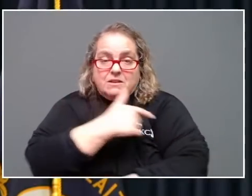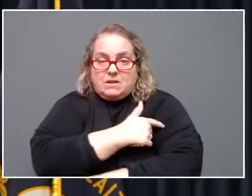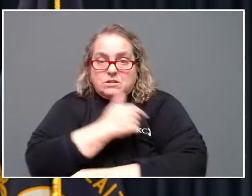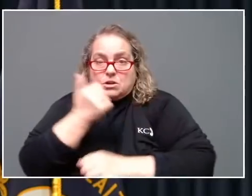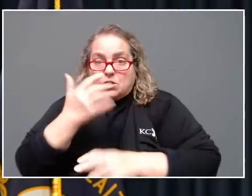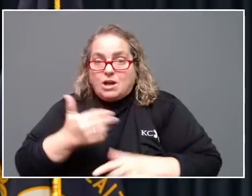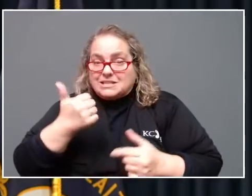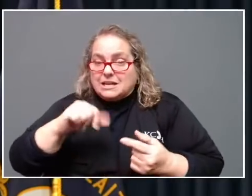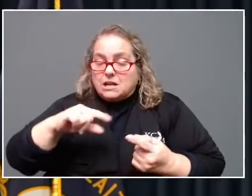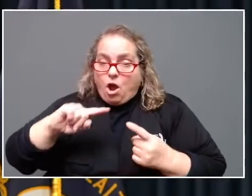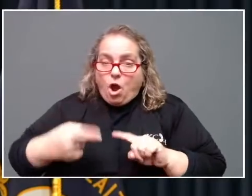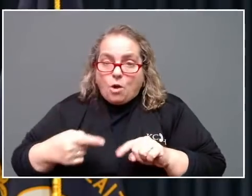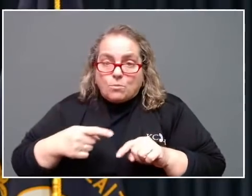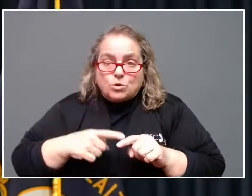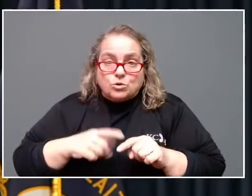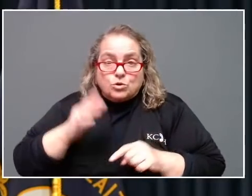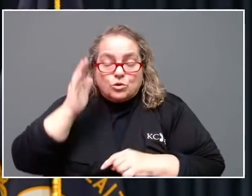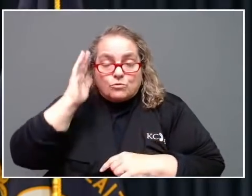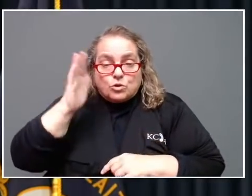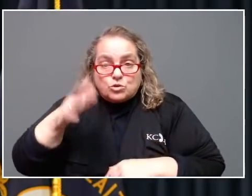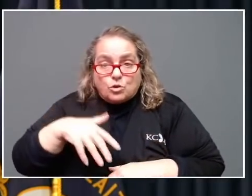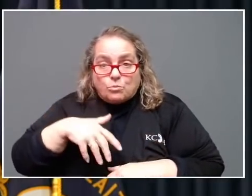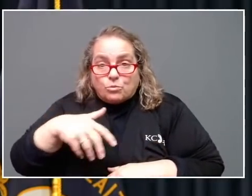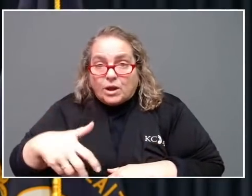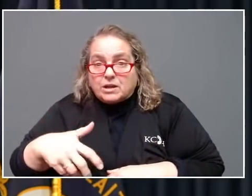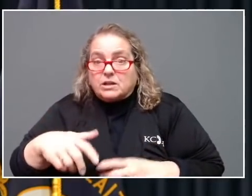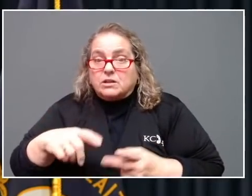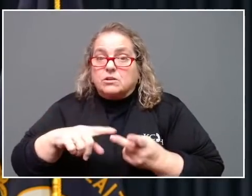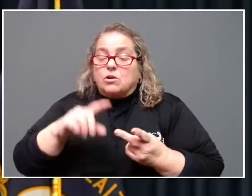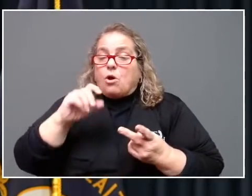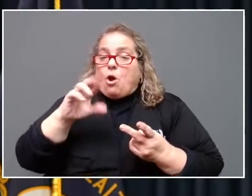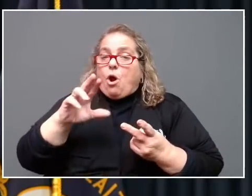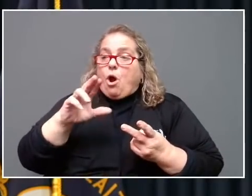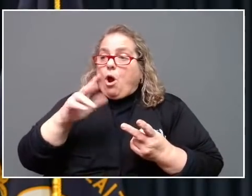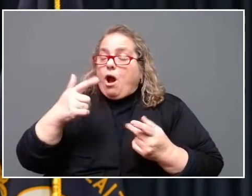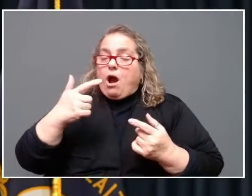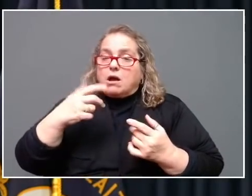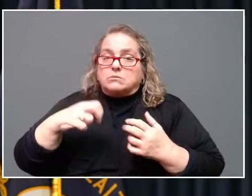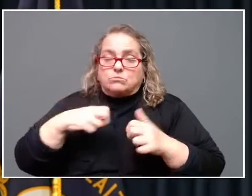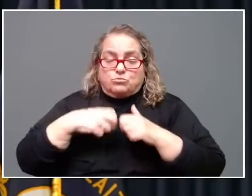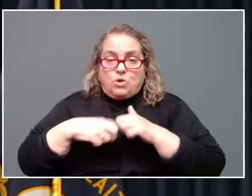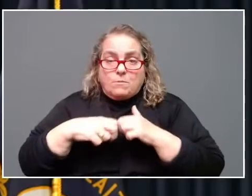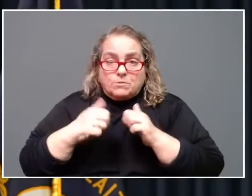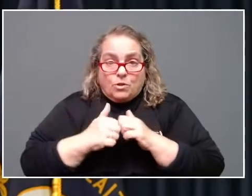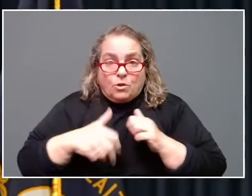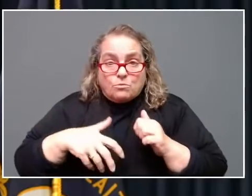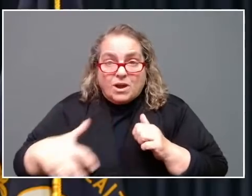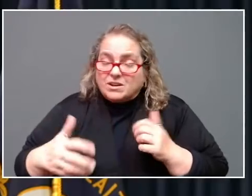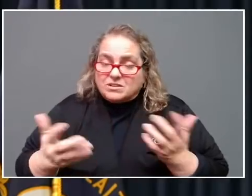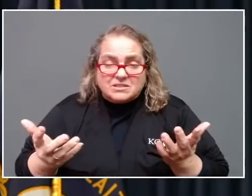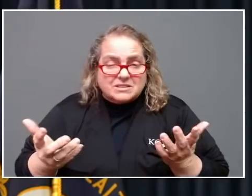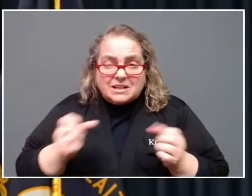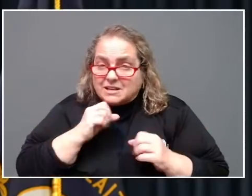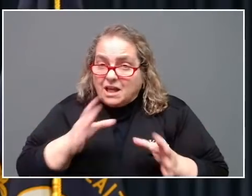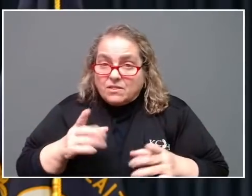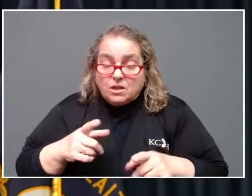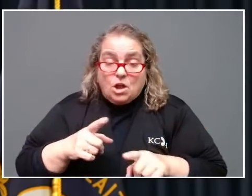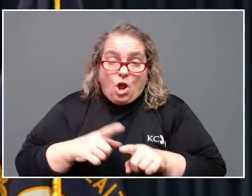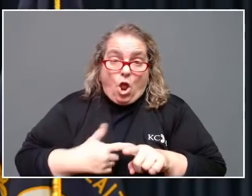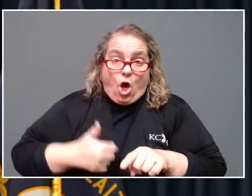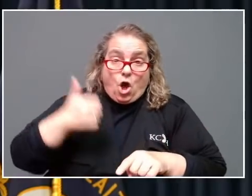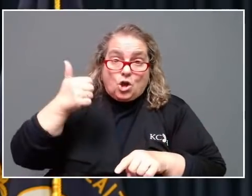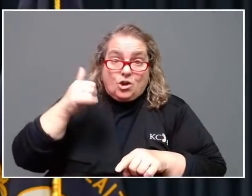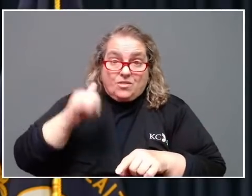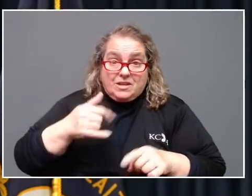fertility or any other complications related to pregnancy. And in fact, the longer this goes on, with now more than 10 billion doses